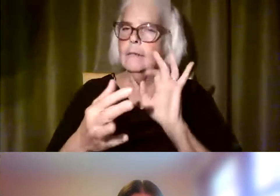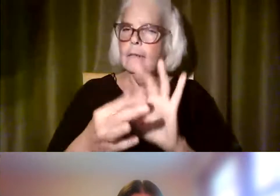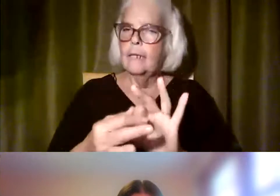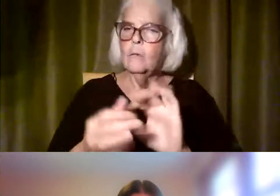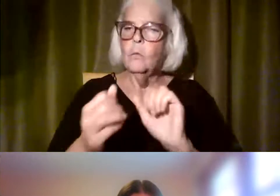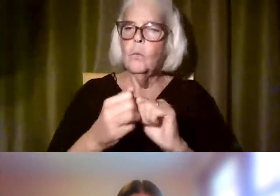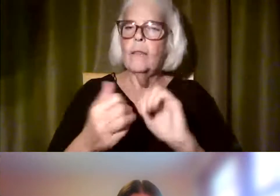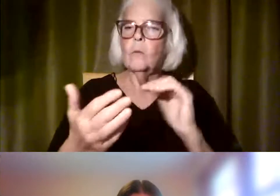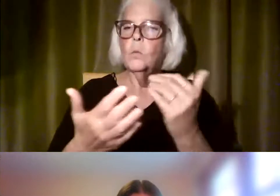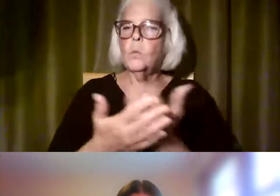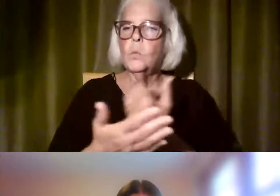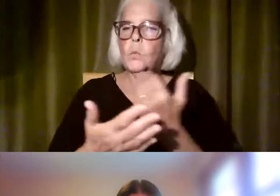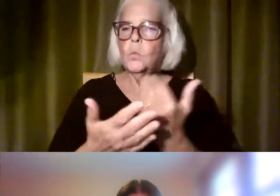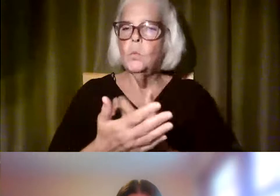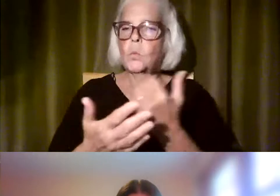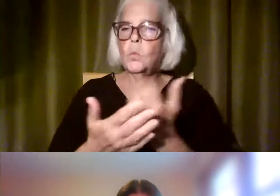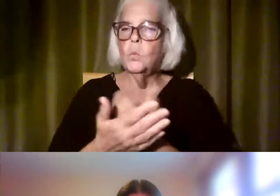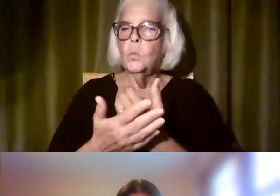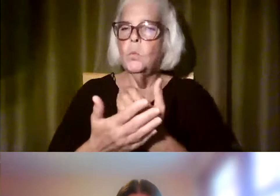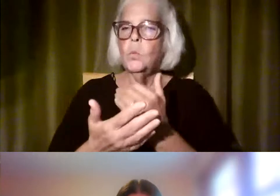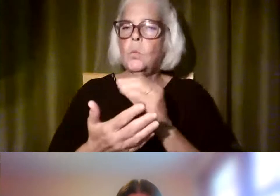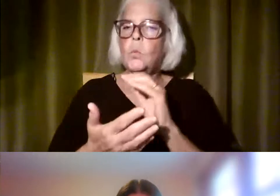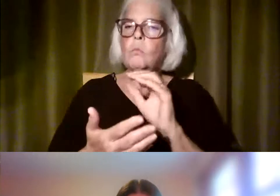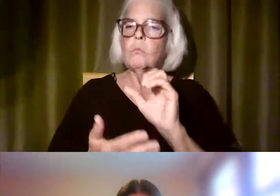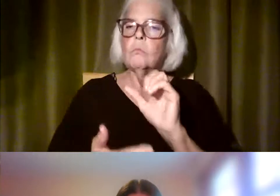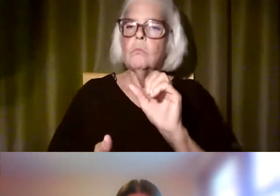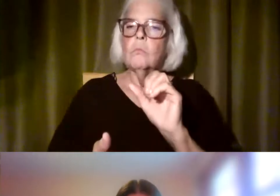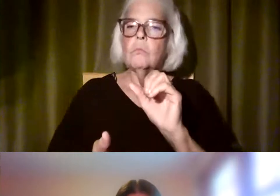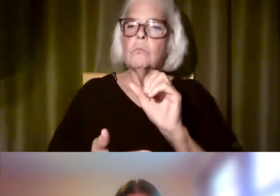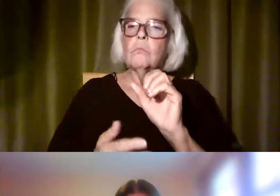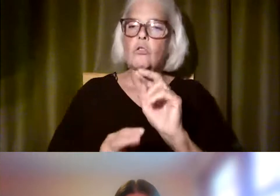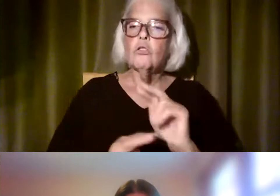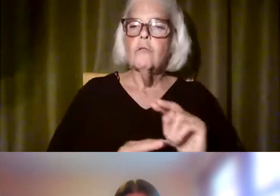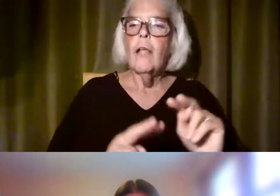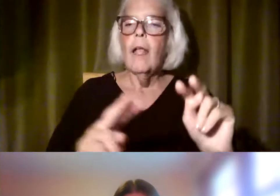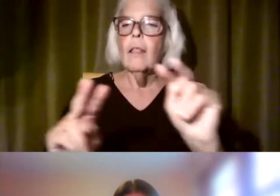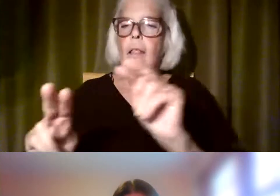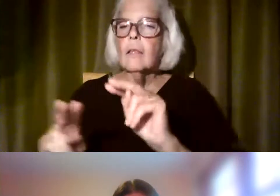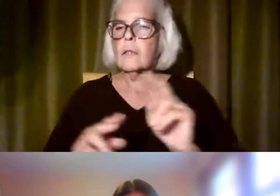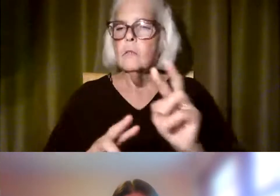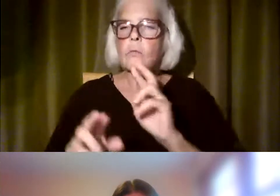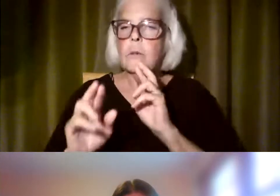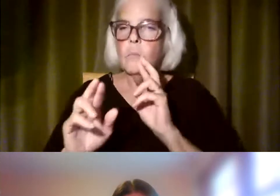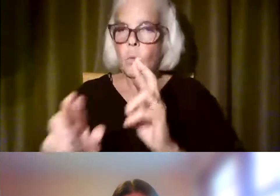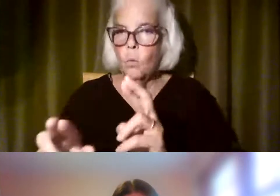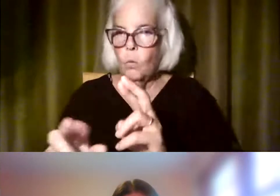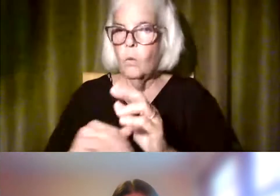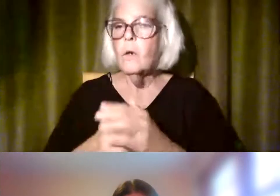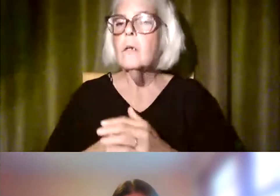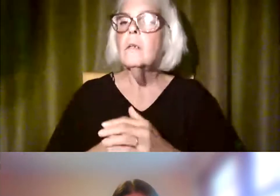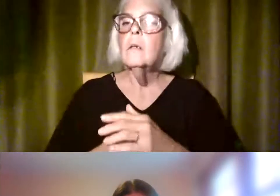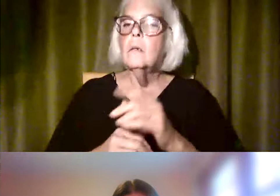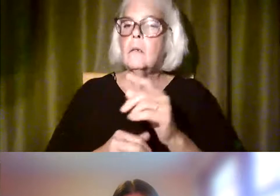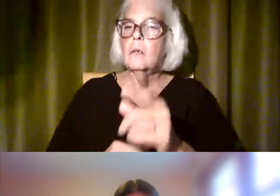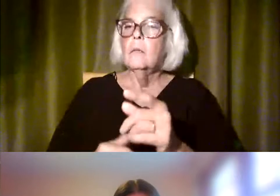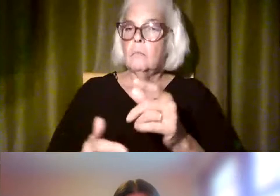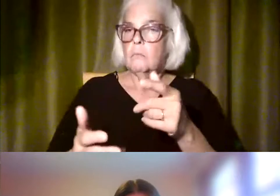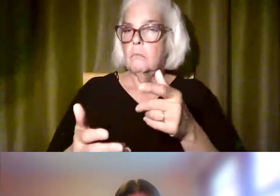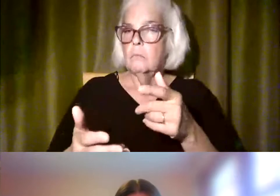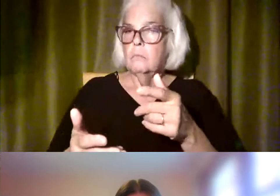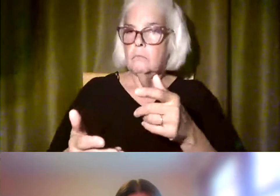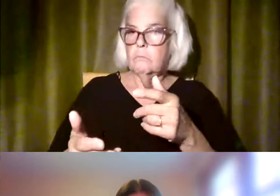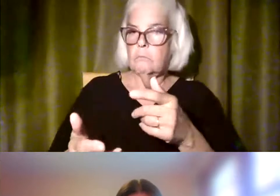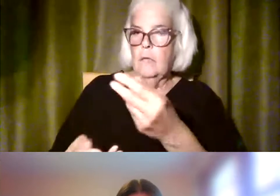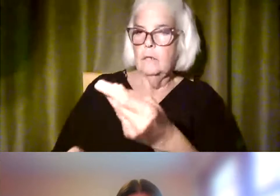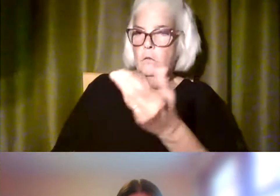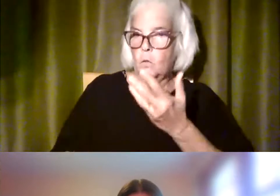community partners. So feel free to let us know if you'd like us to connect you with the data teams as well for all